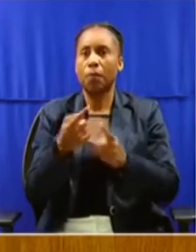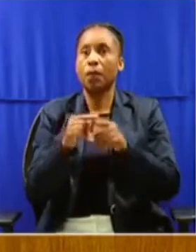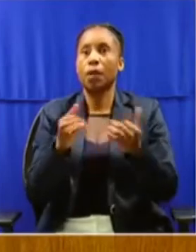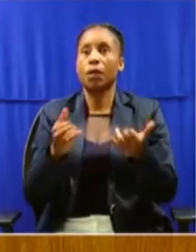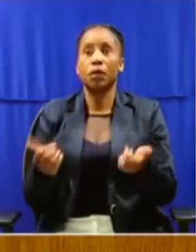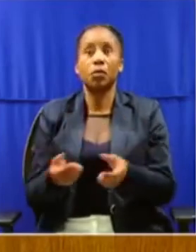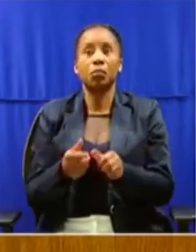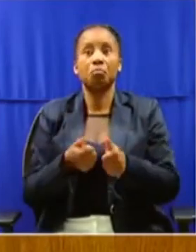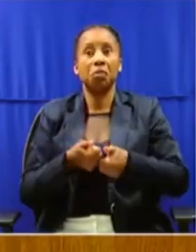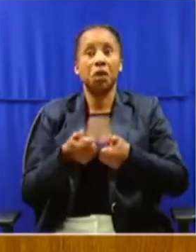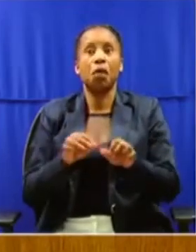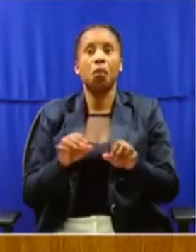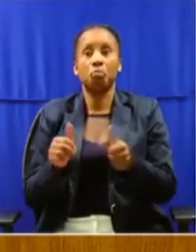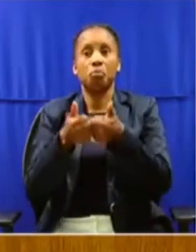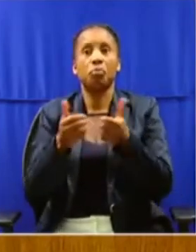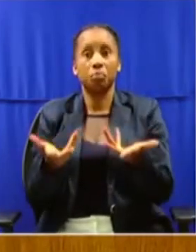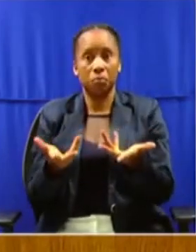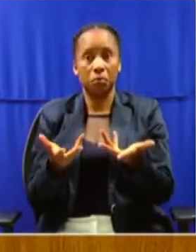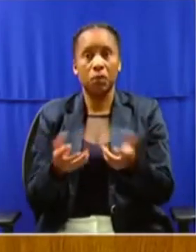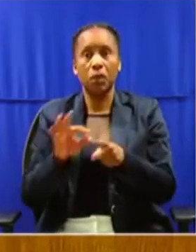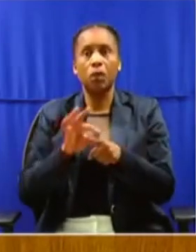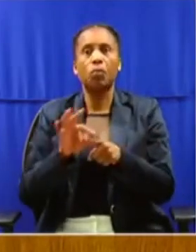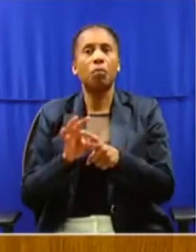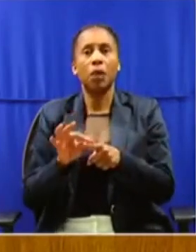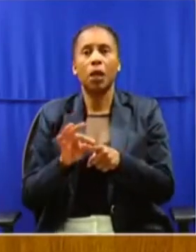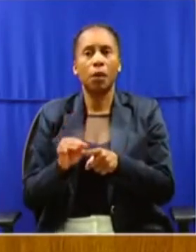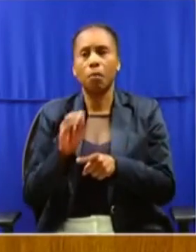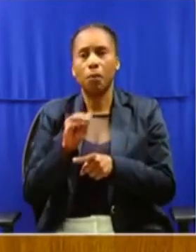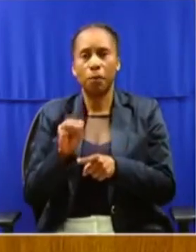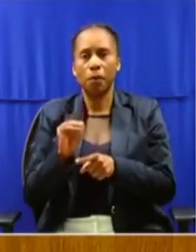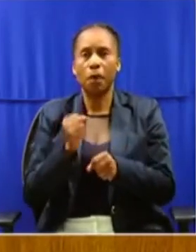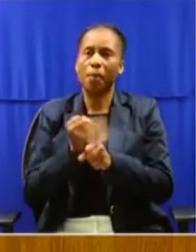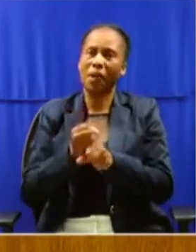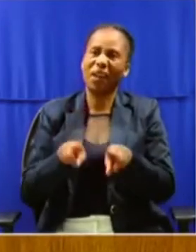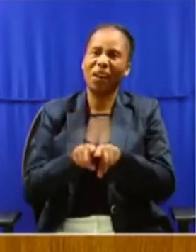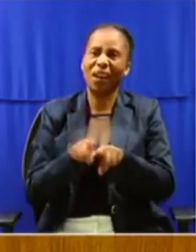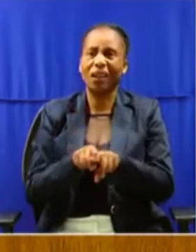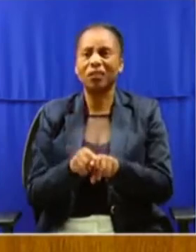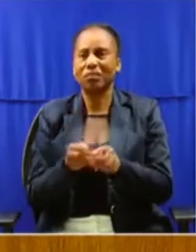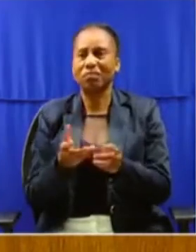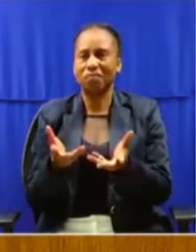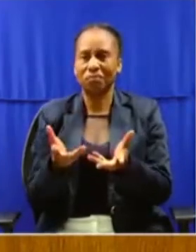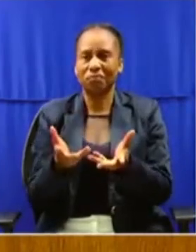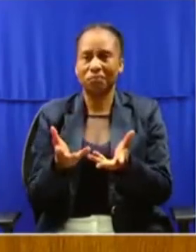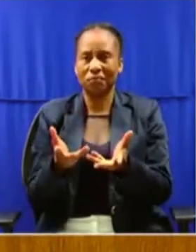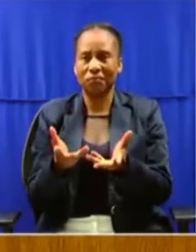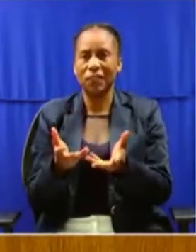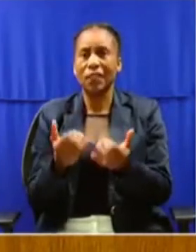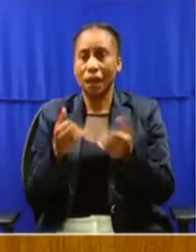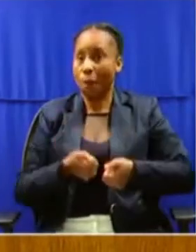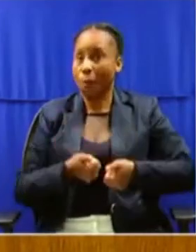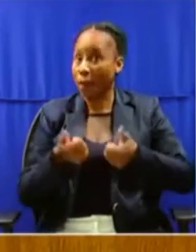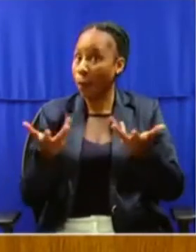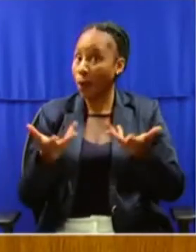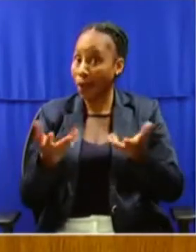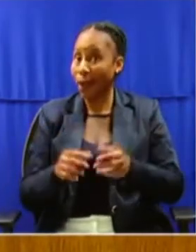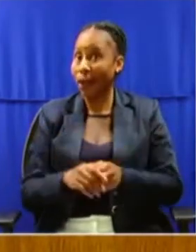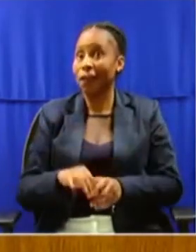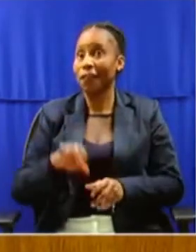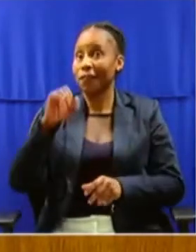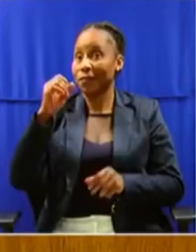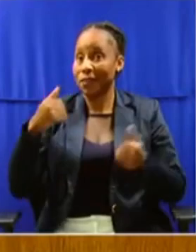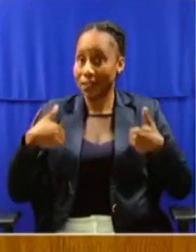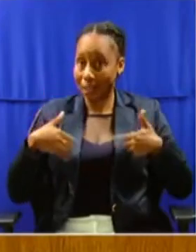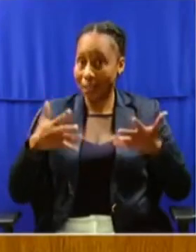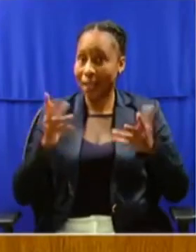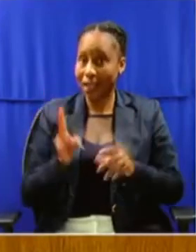There was no plan. It was all makeshift, making it up as you go along, and here we are back to square one. The second